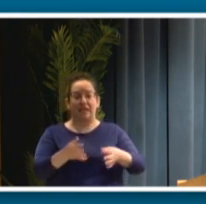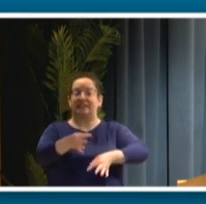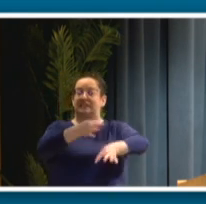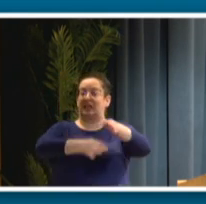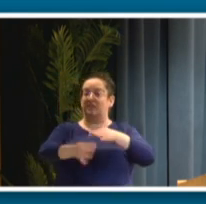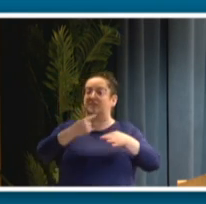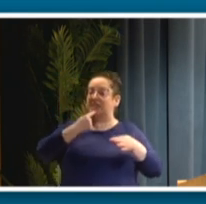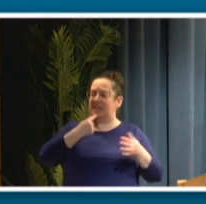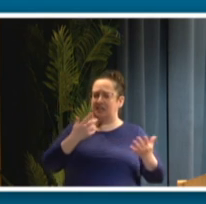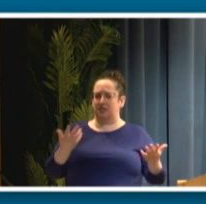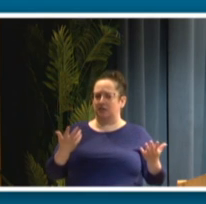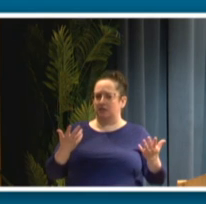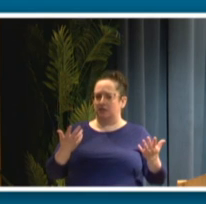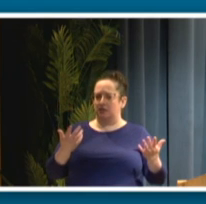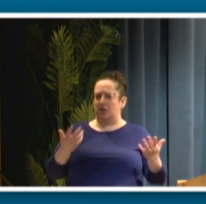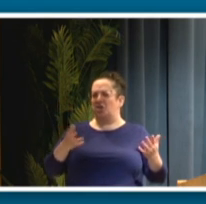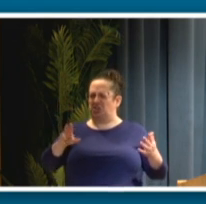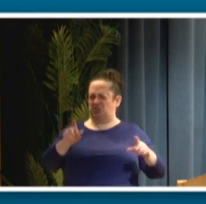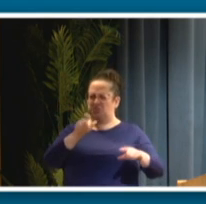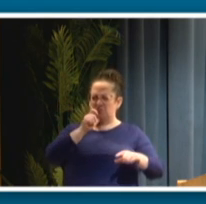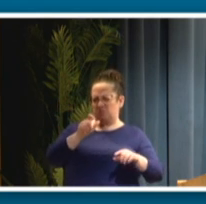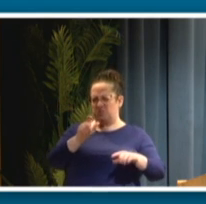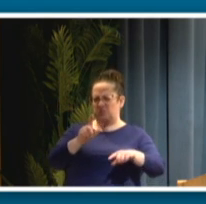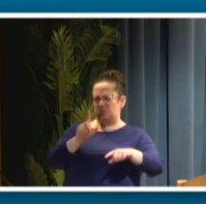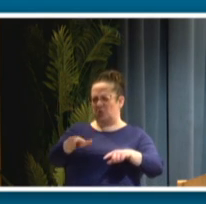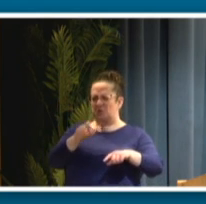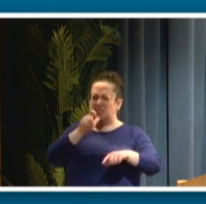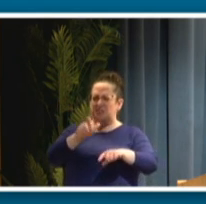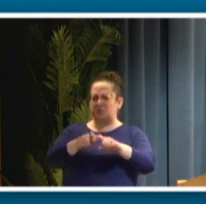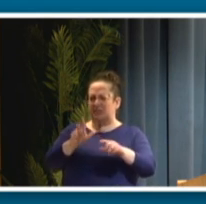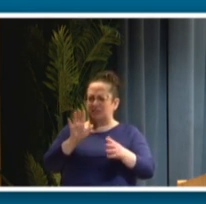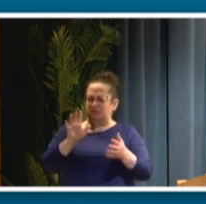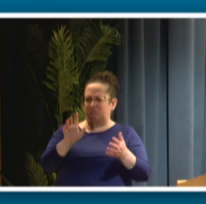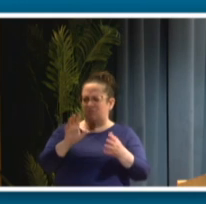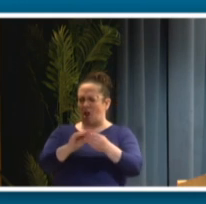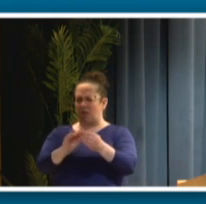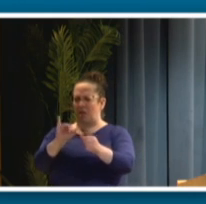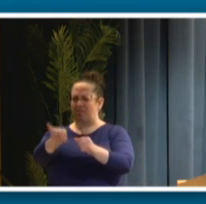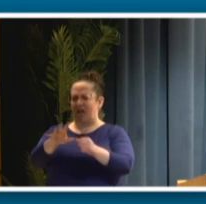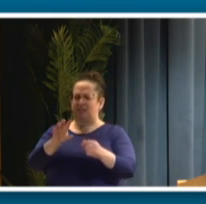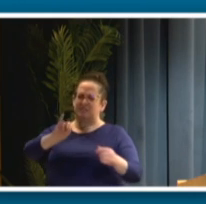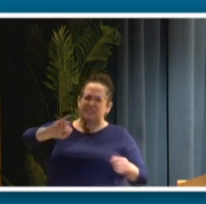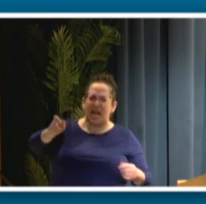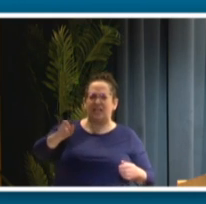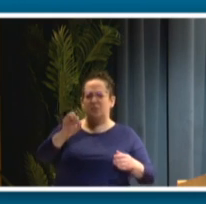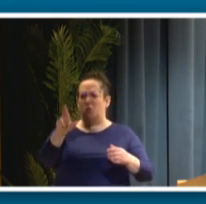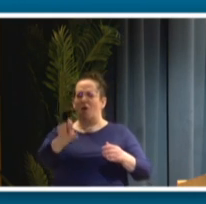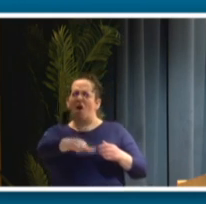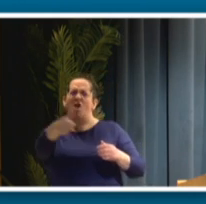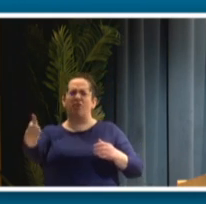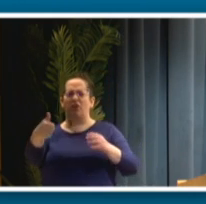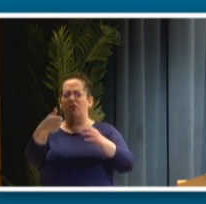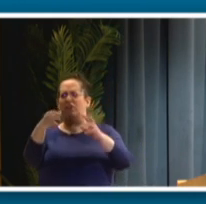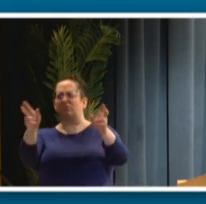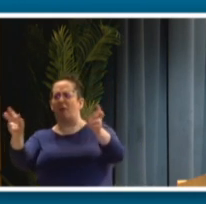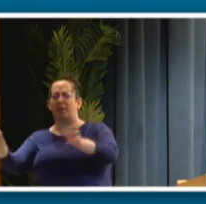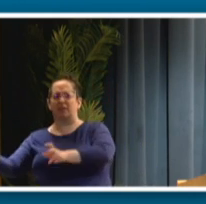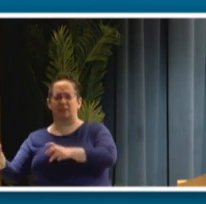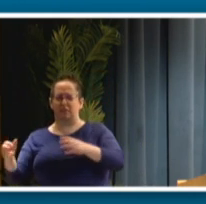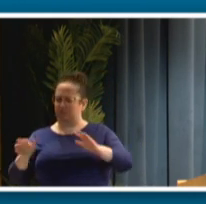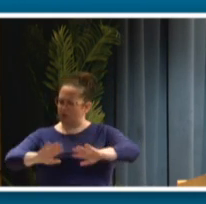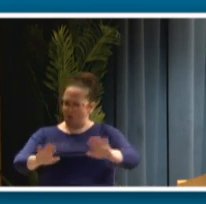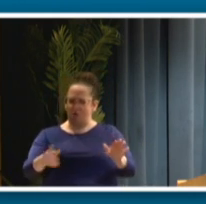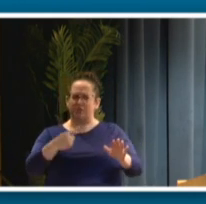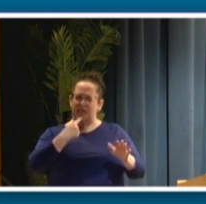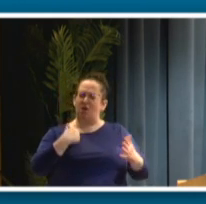know, let's get to it, right? Let's get into the complicated conversations around sex. Let's talk about it, right? And really creating a